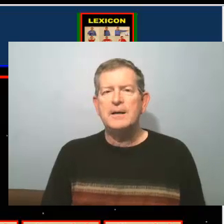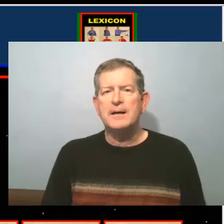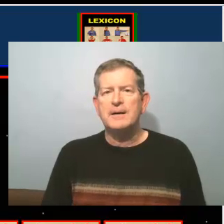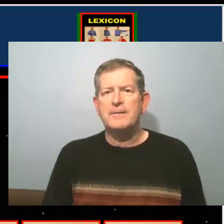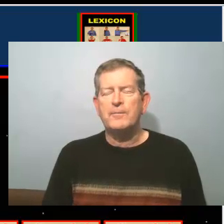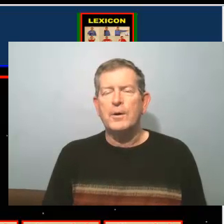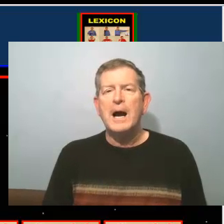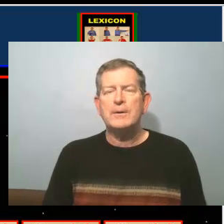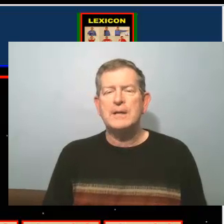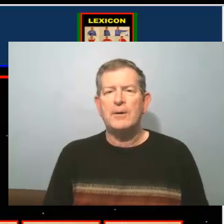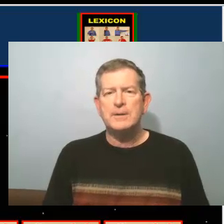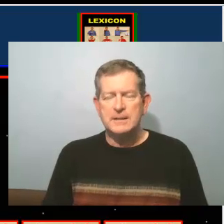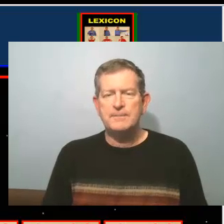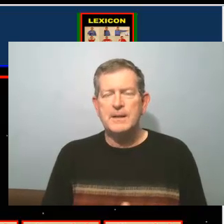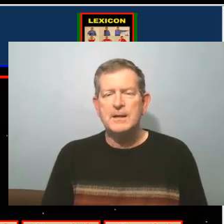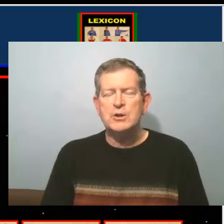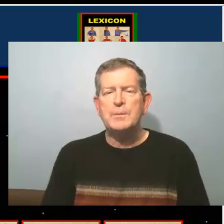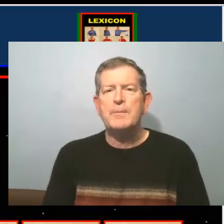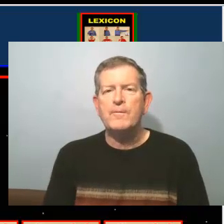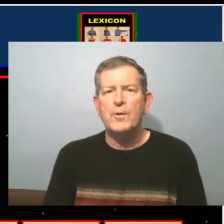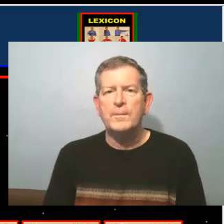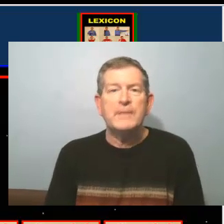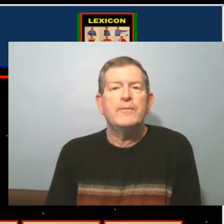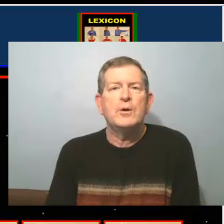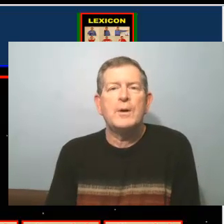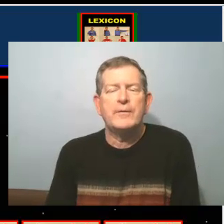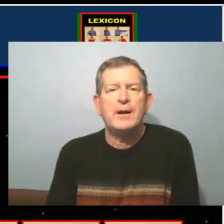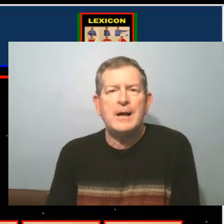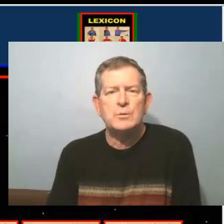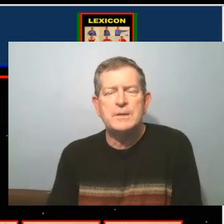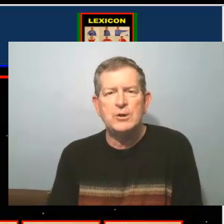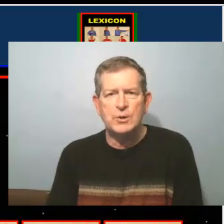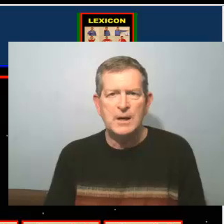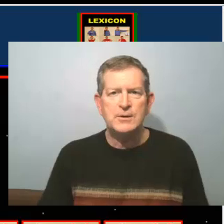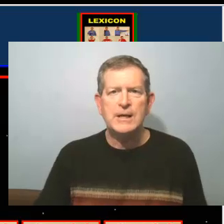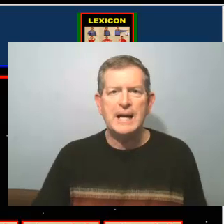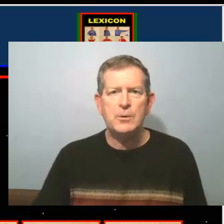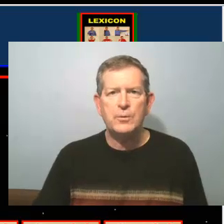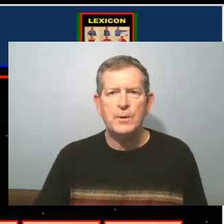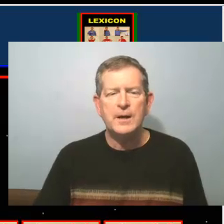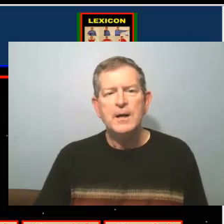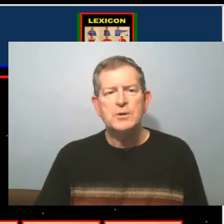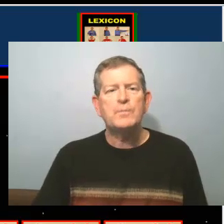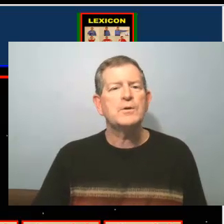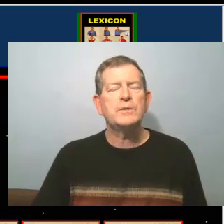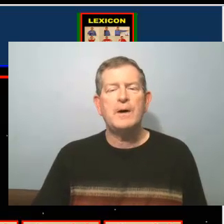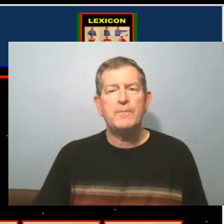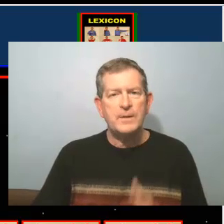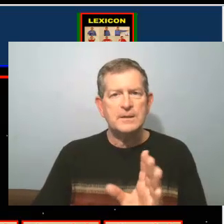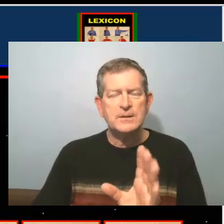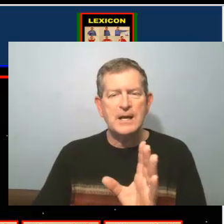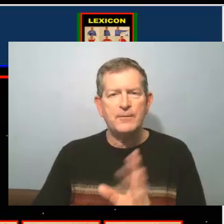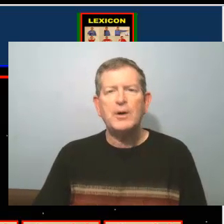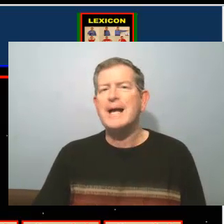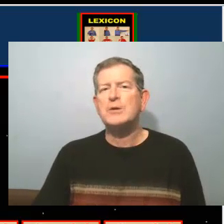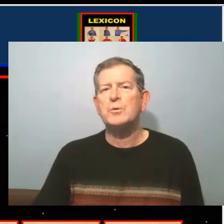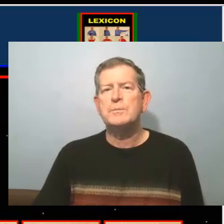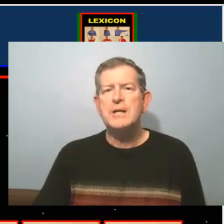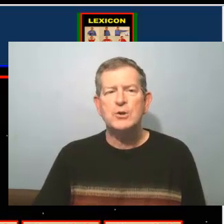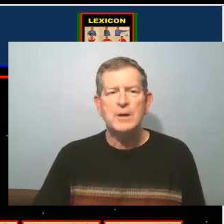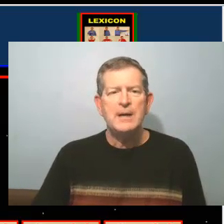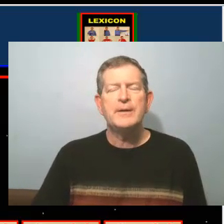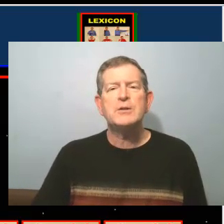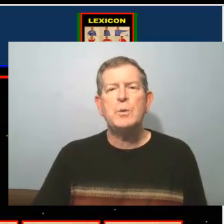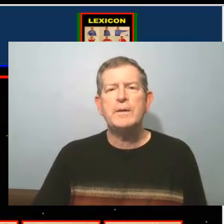idea for how it is to be performed, even if you don't have a classroom teacher to guide you through it. So first of all, for the sake of the